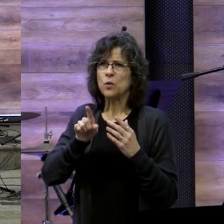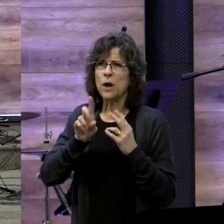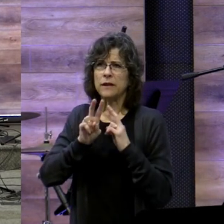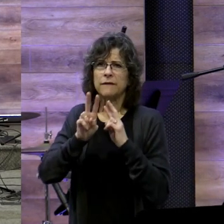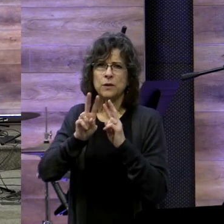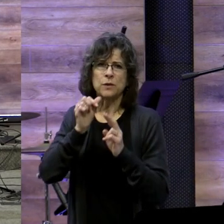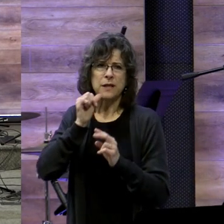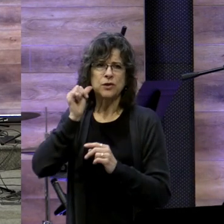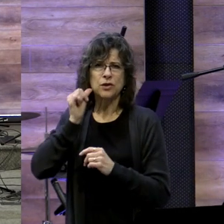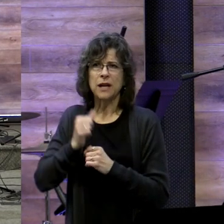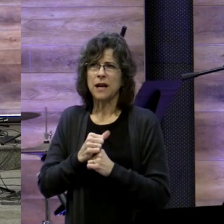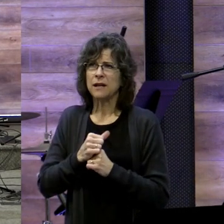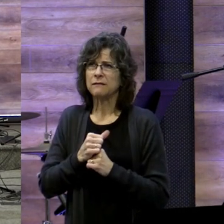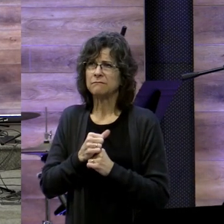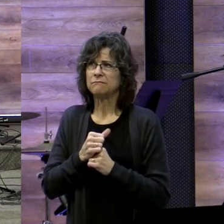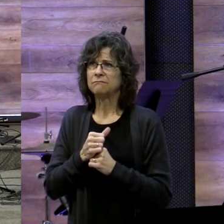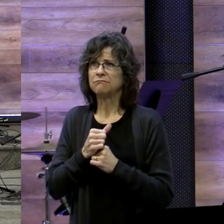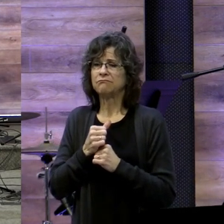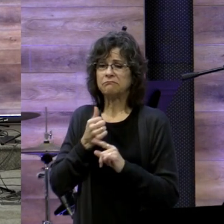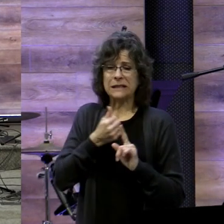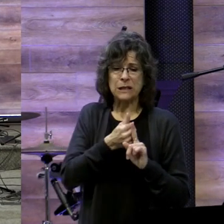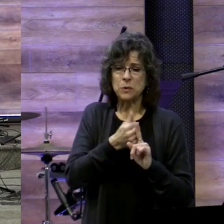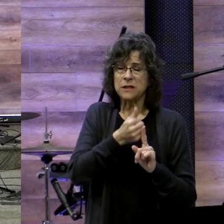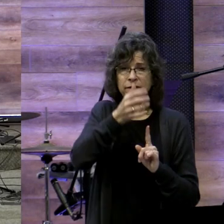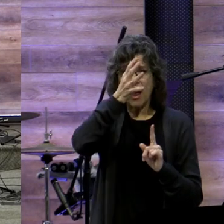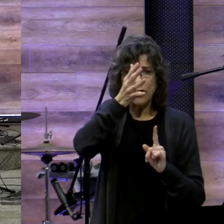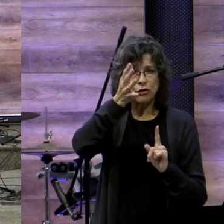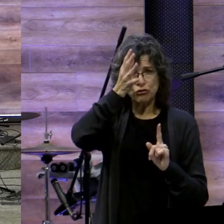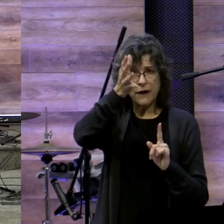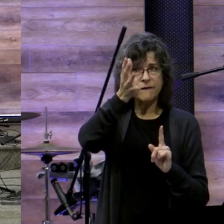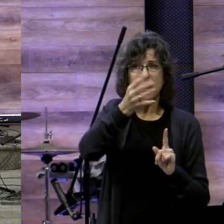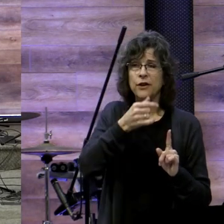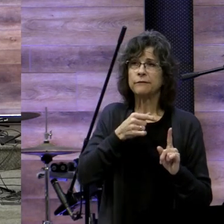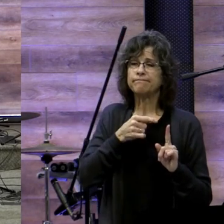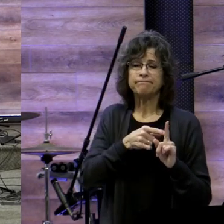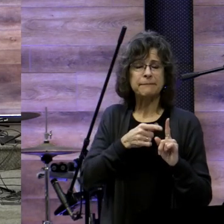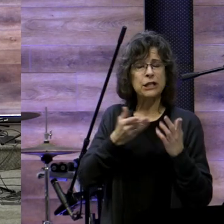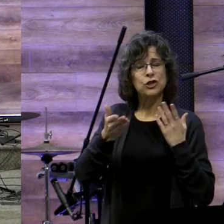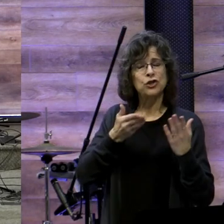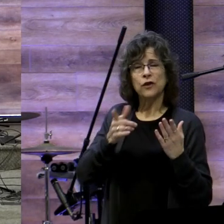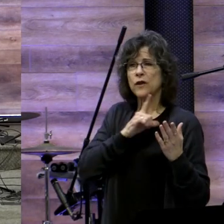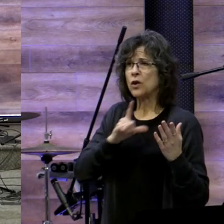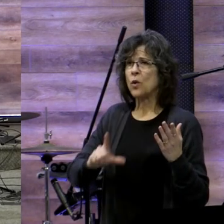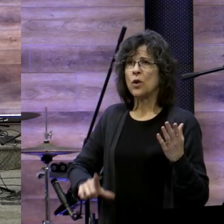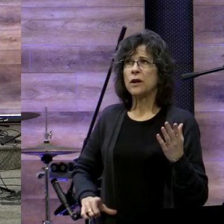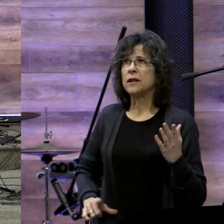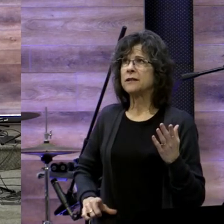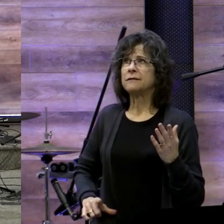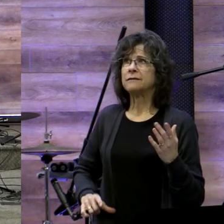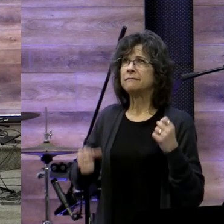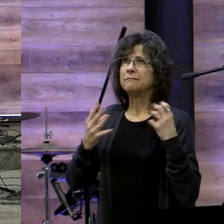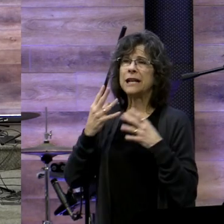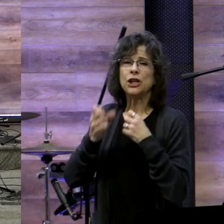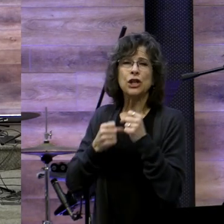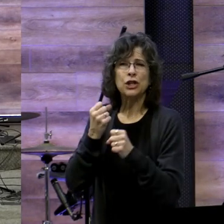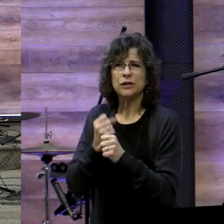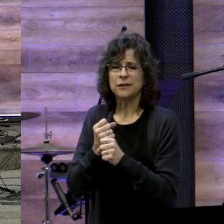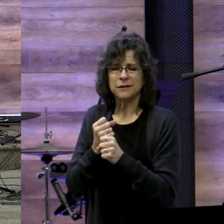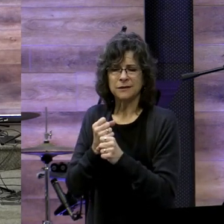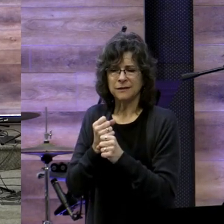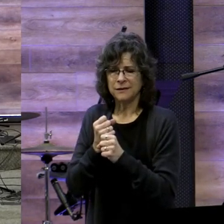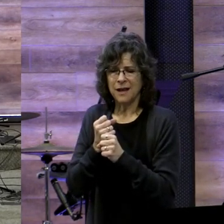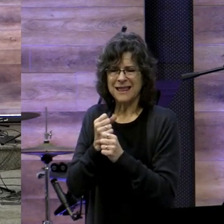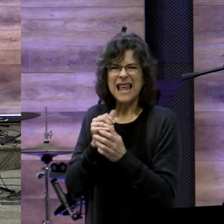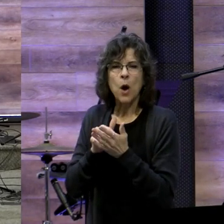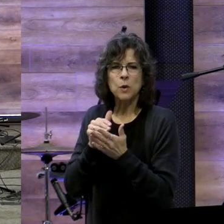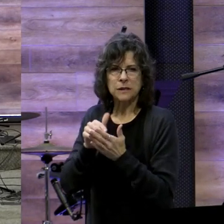It was a father or a grandfather. Well, John served the Lord for years, and probably thousands of people